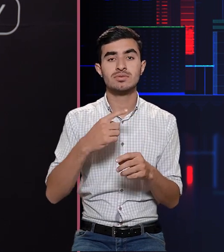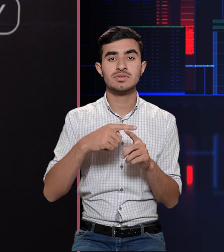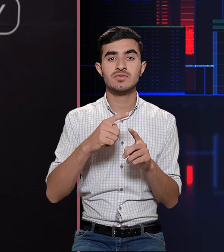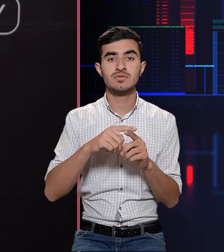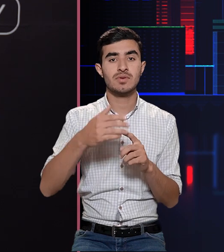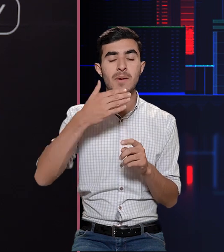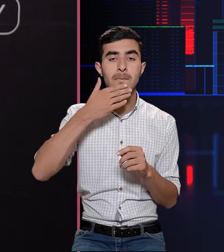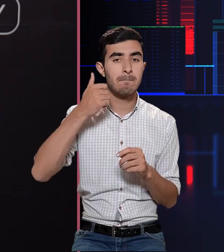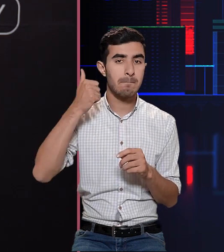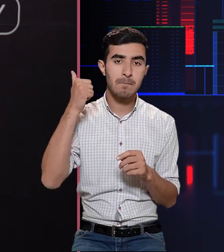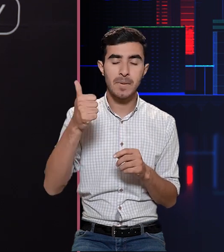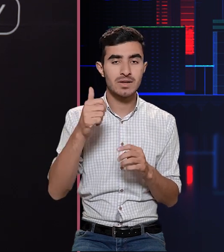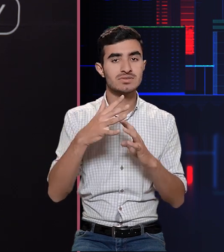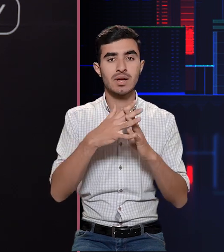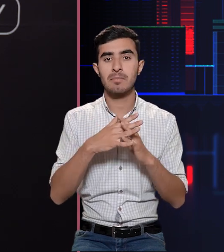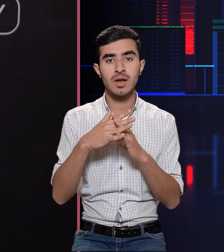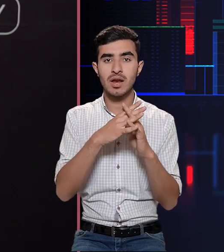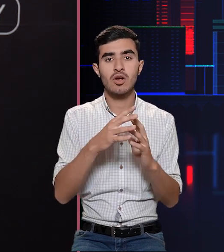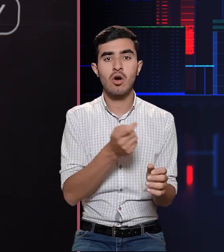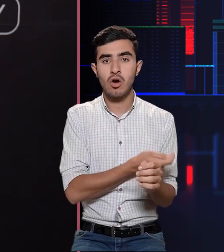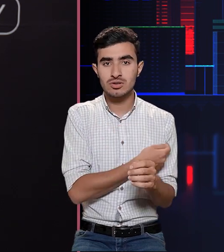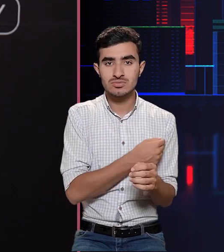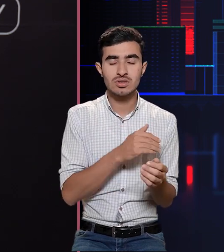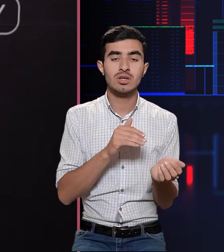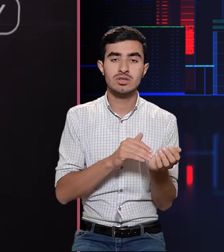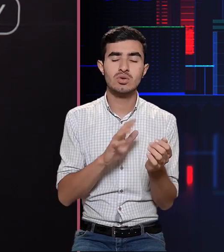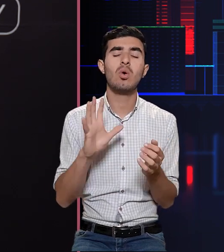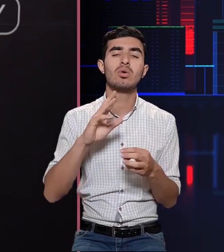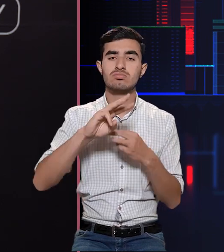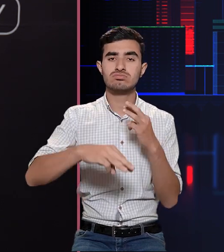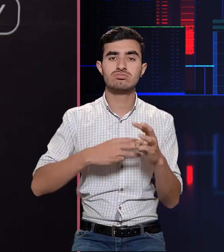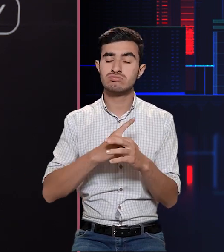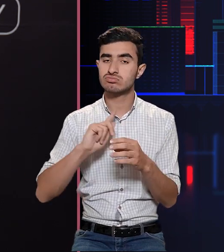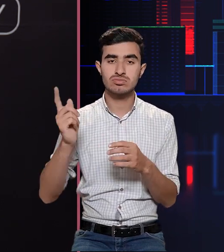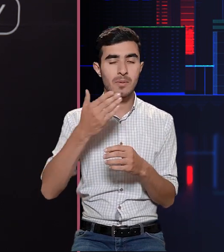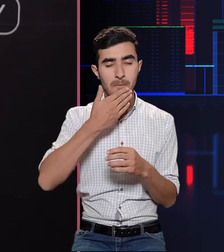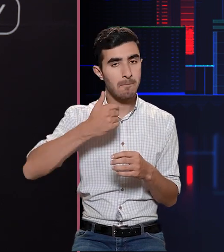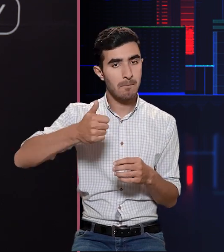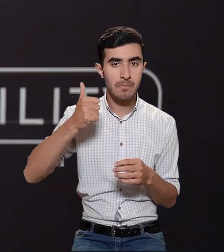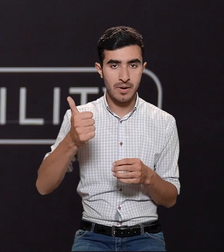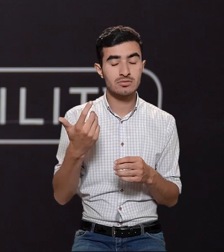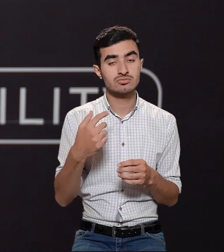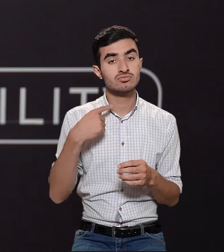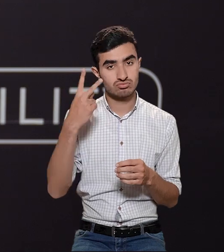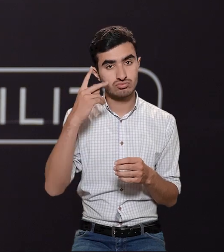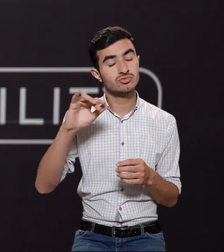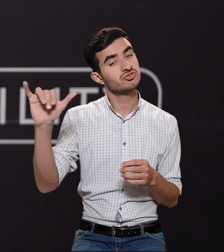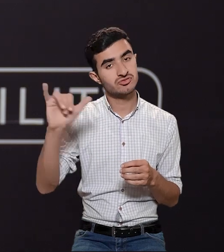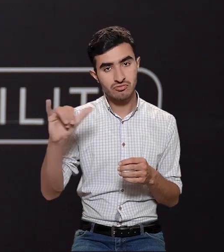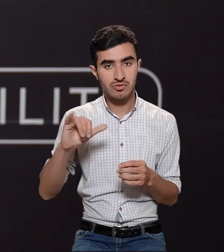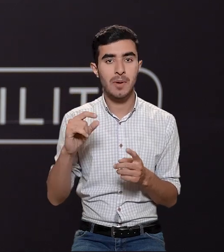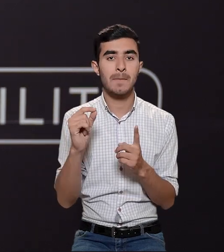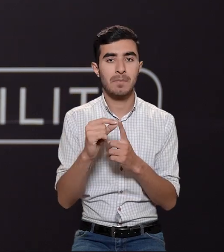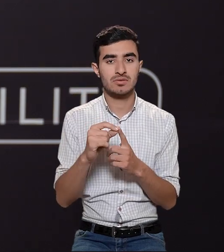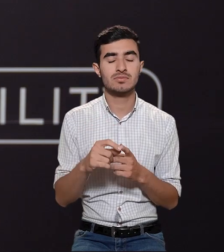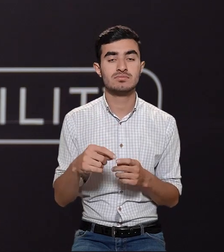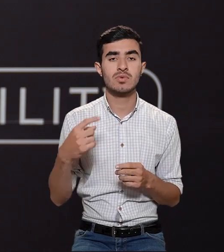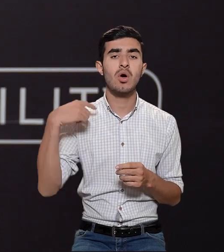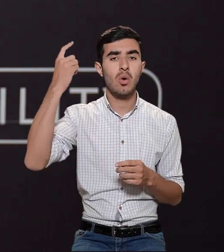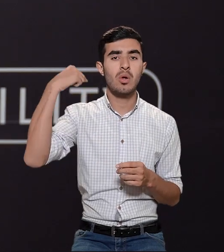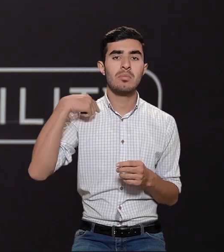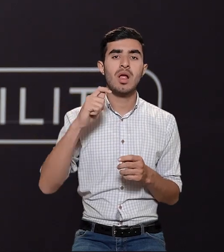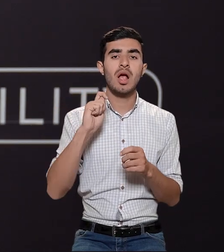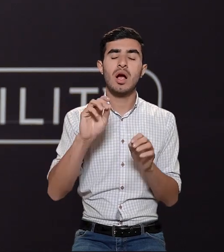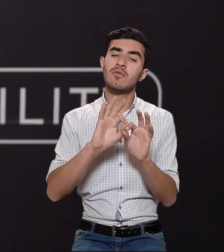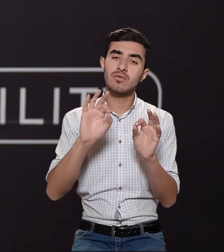working either in the best hospitals of America or England or anywhere else. I have worked in England, so I can compare it